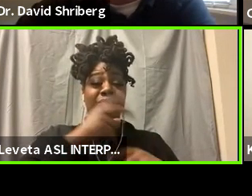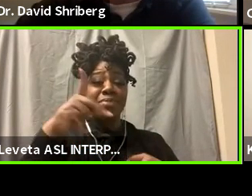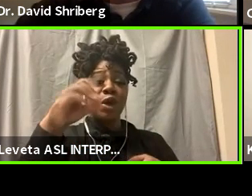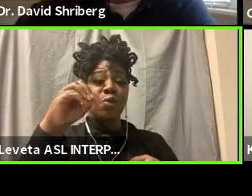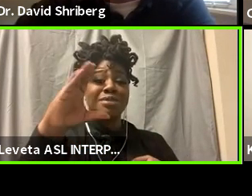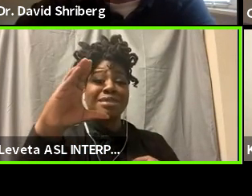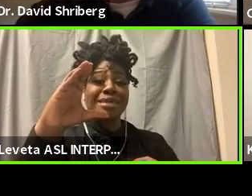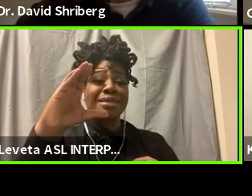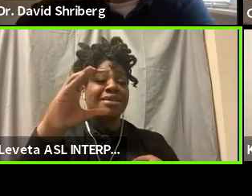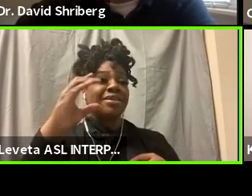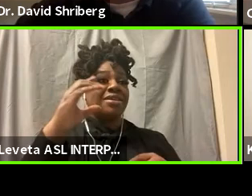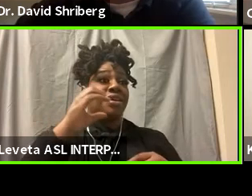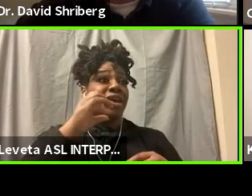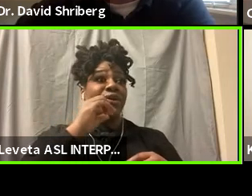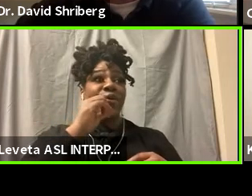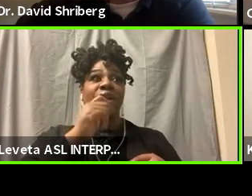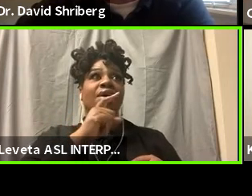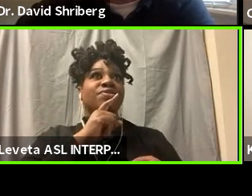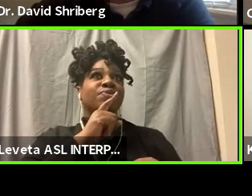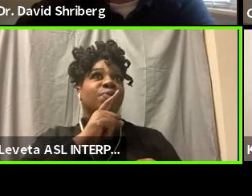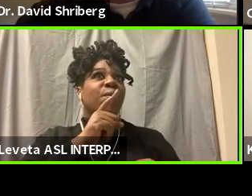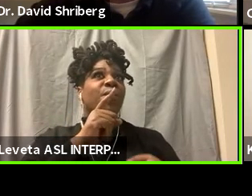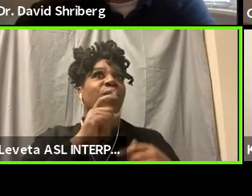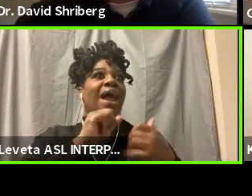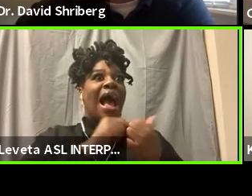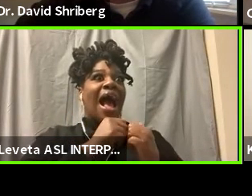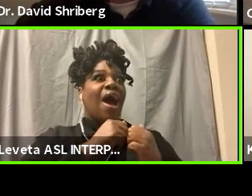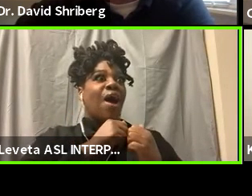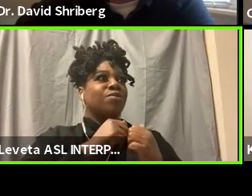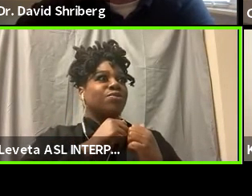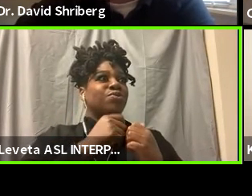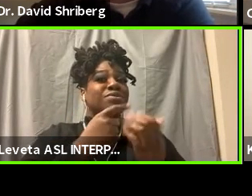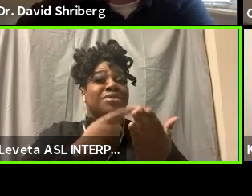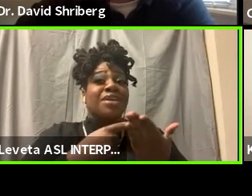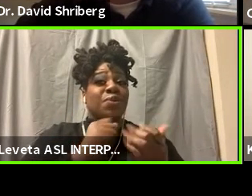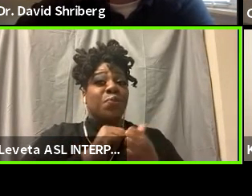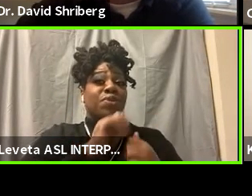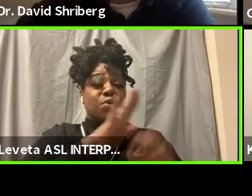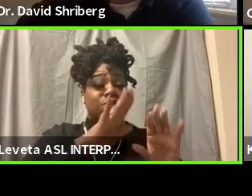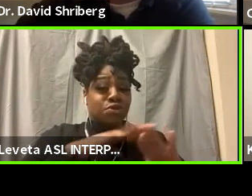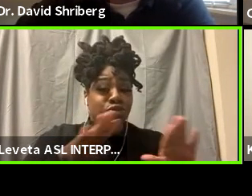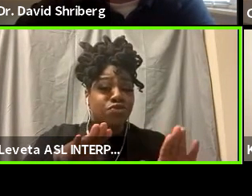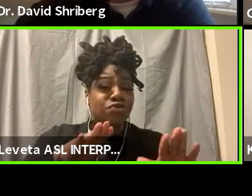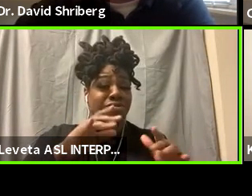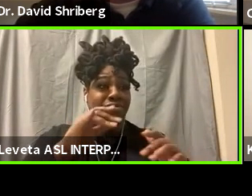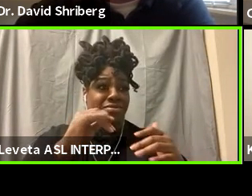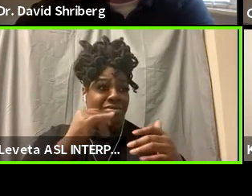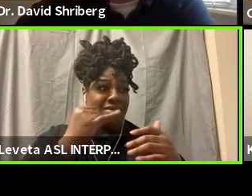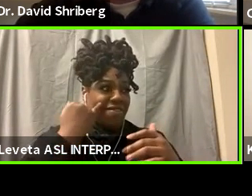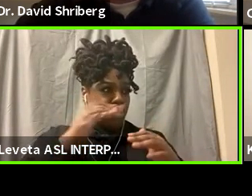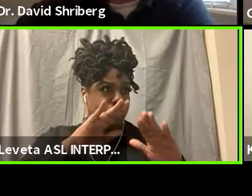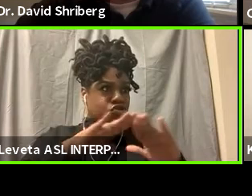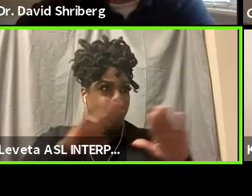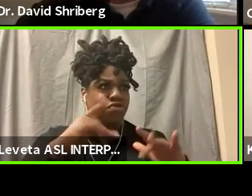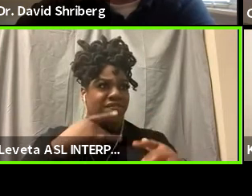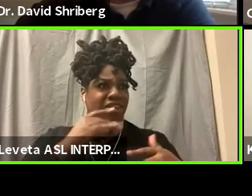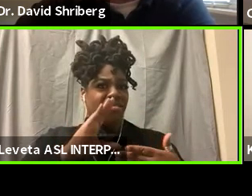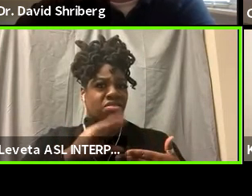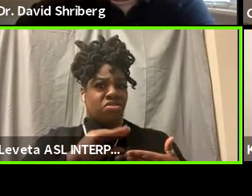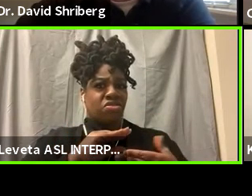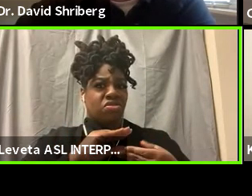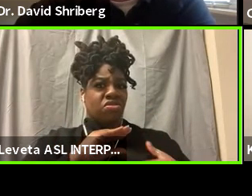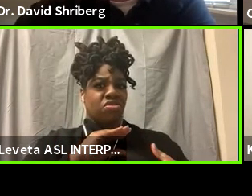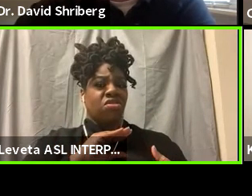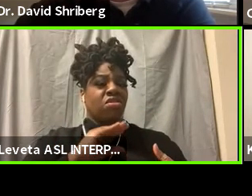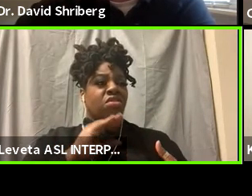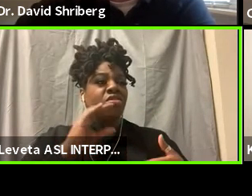landing on your student. Are our kids feeling substandard or other? or less than? And how do we as parents